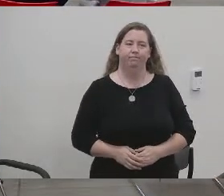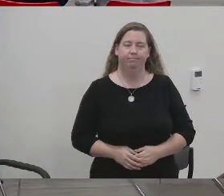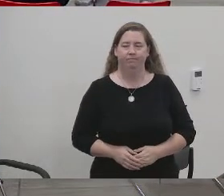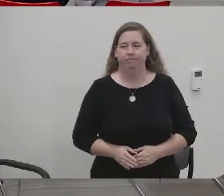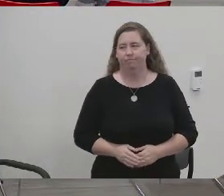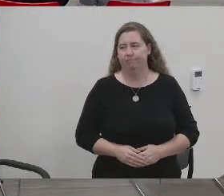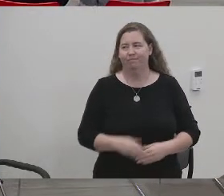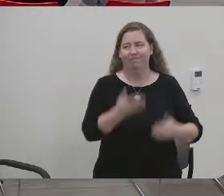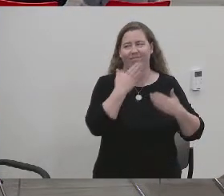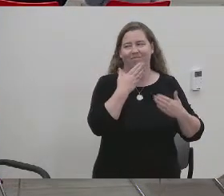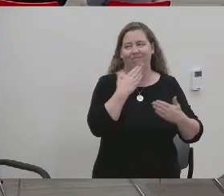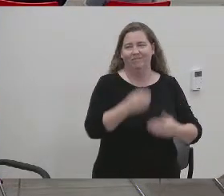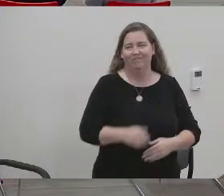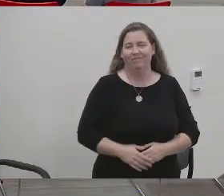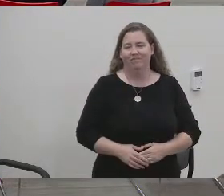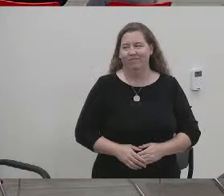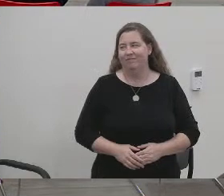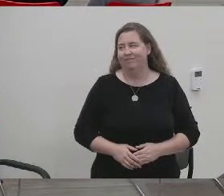Okay, thank you.